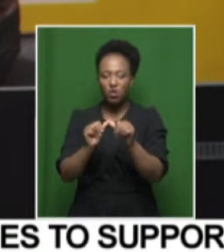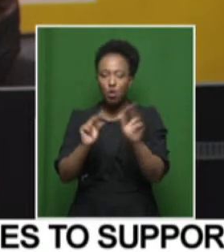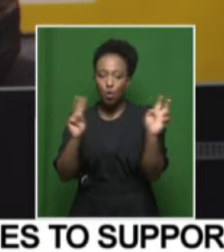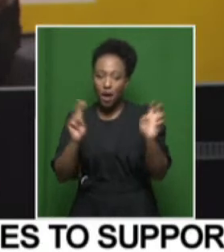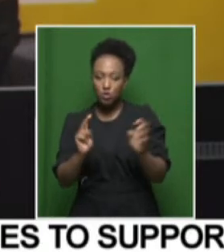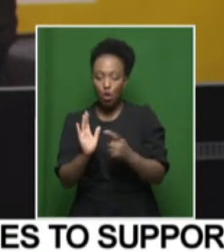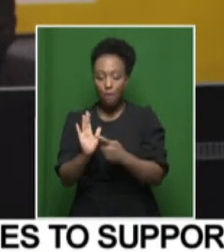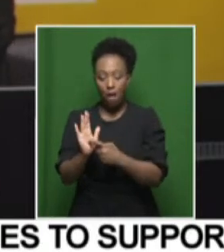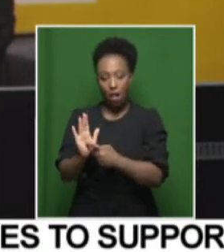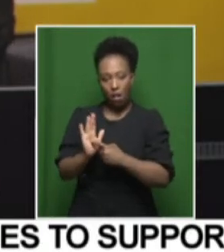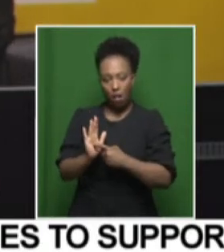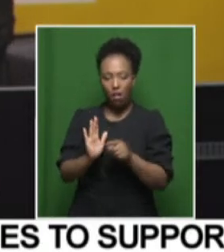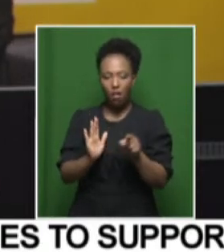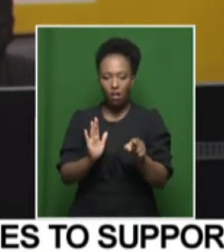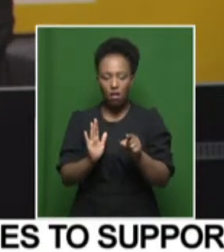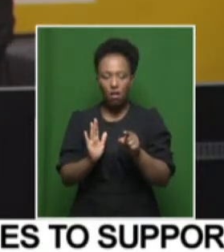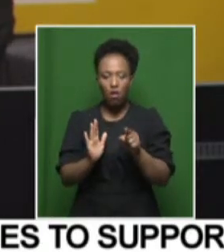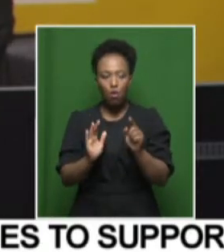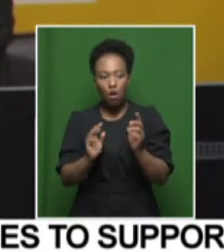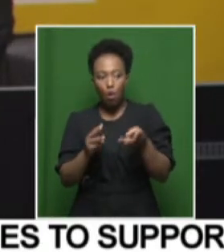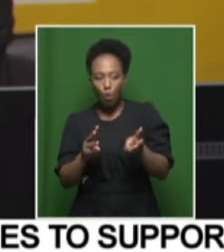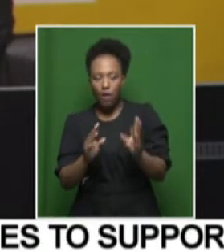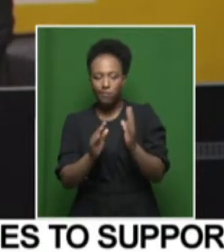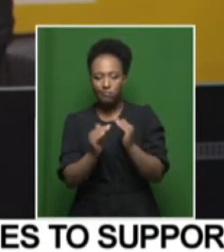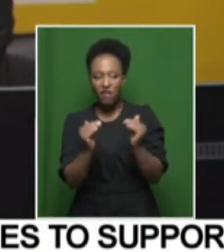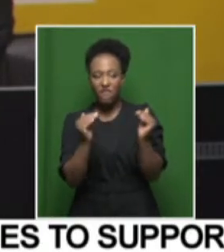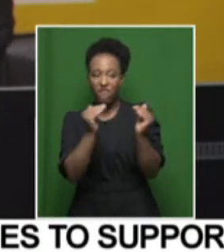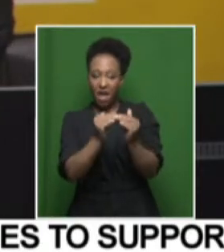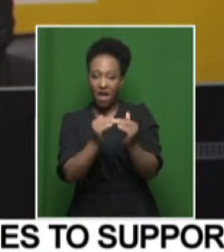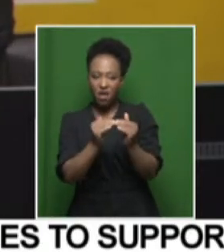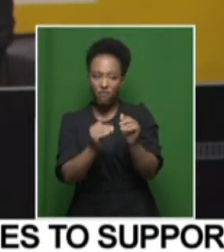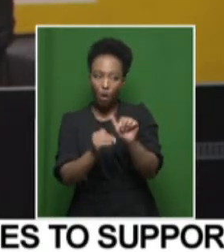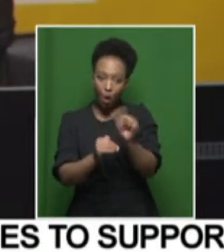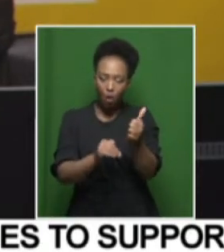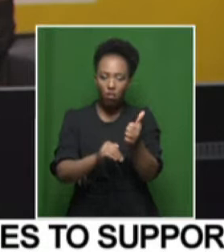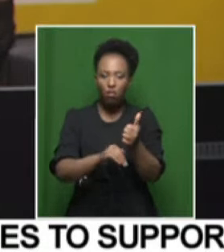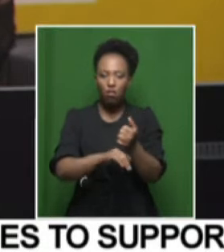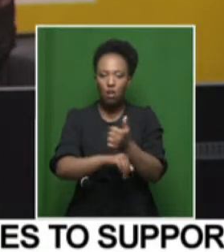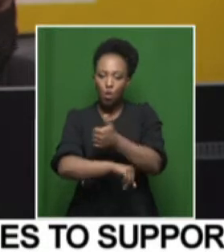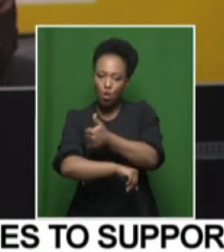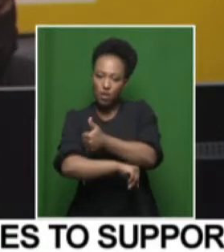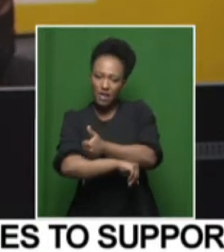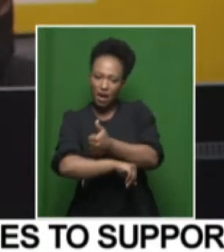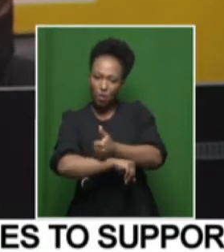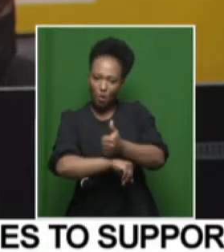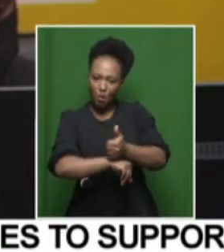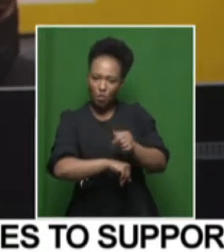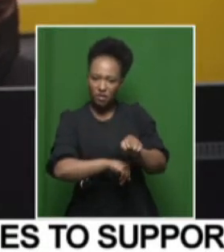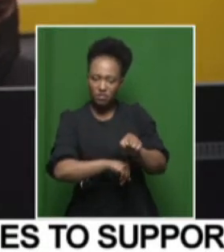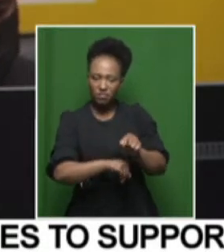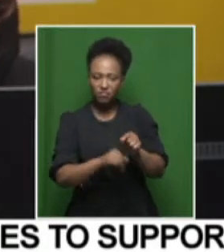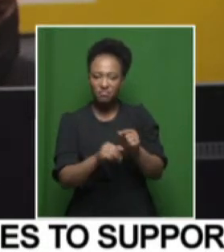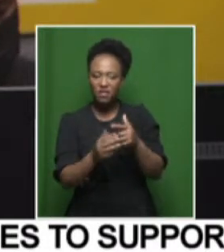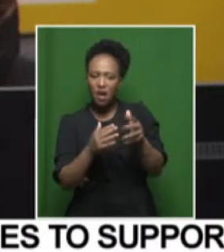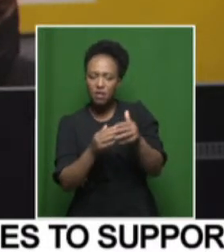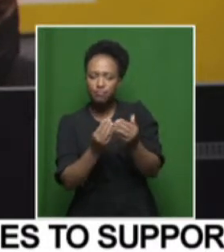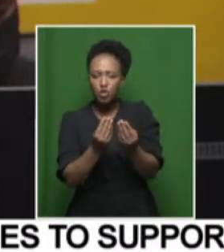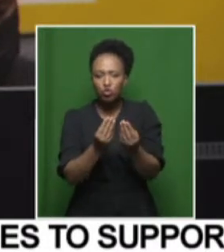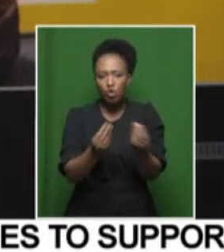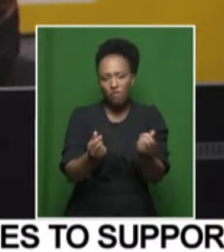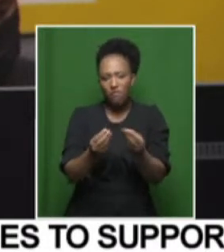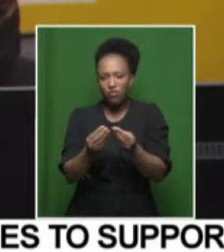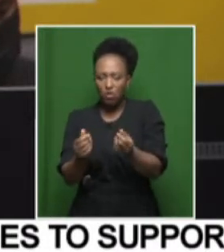debt in a manner that is equitable and fair to all stakeholders. Any solution will be contingent